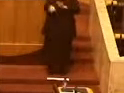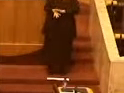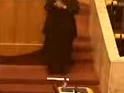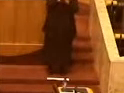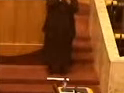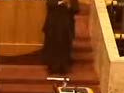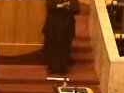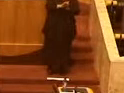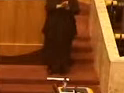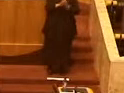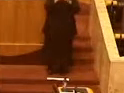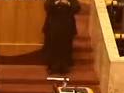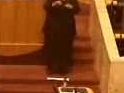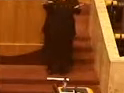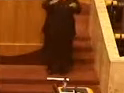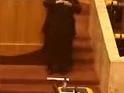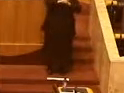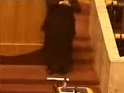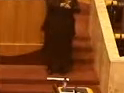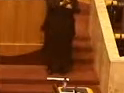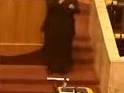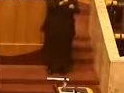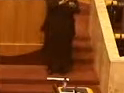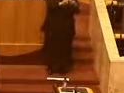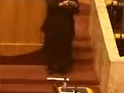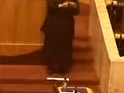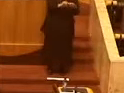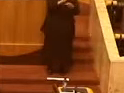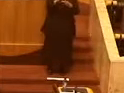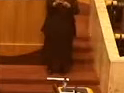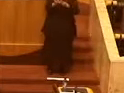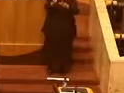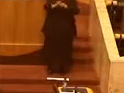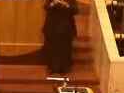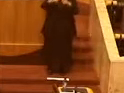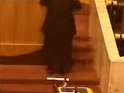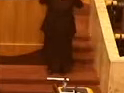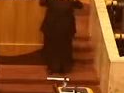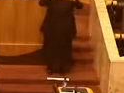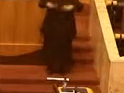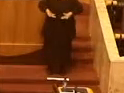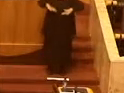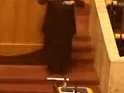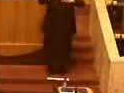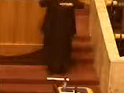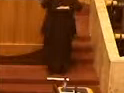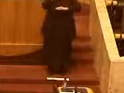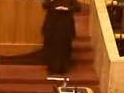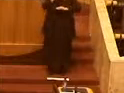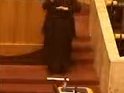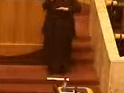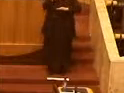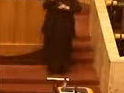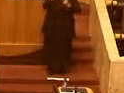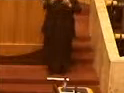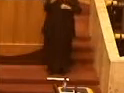the COVID-19 pandemic and the flood experienced in the past two financial